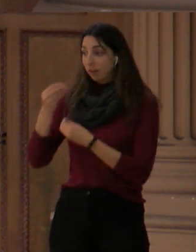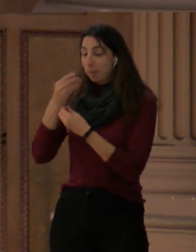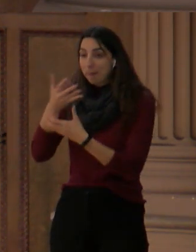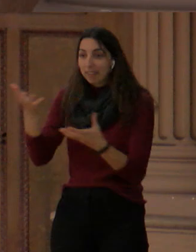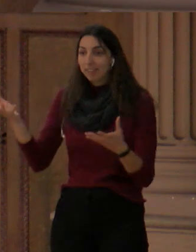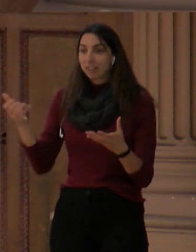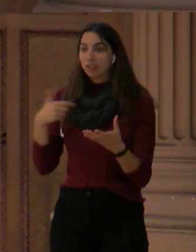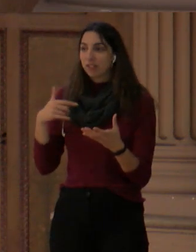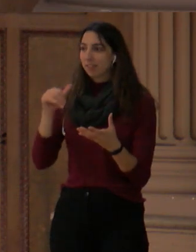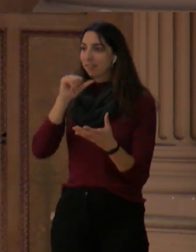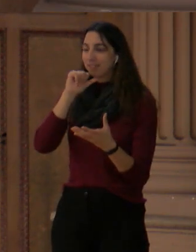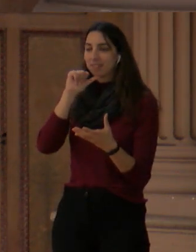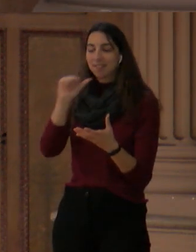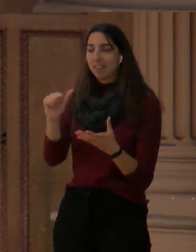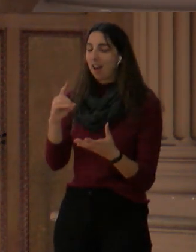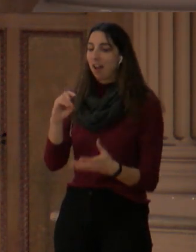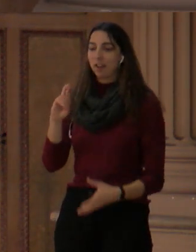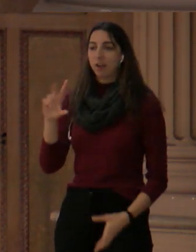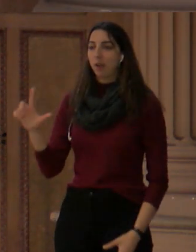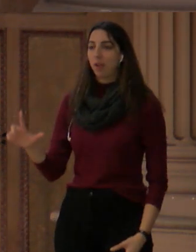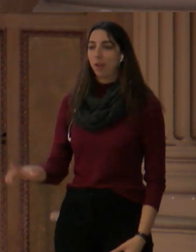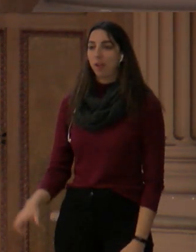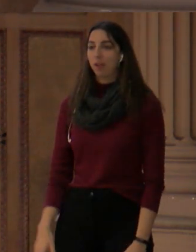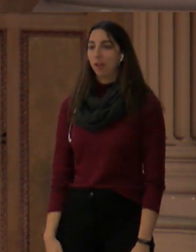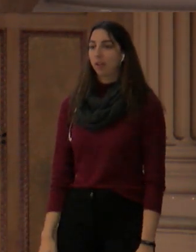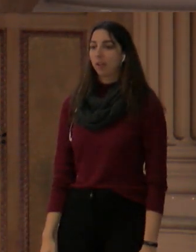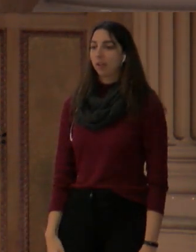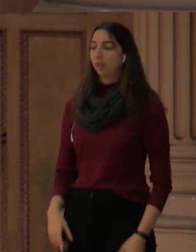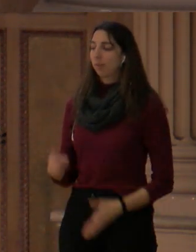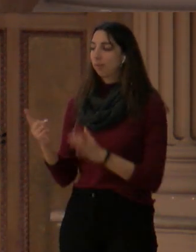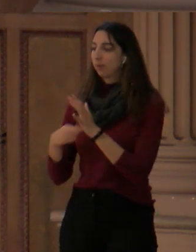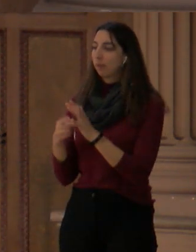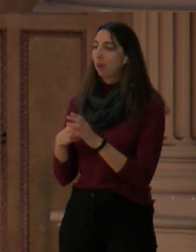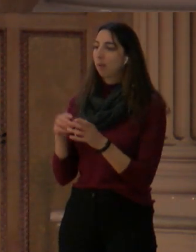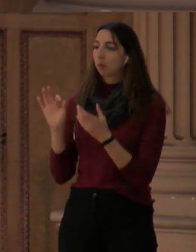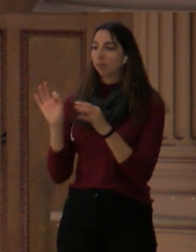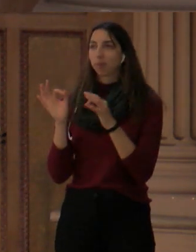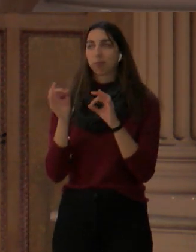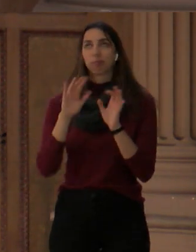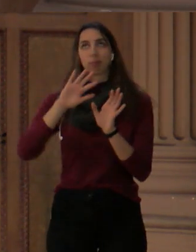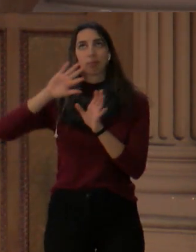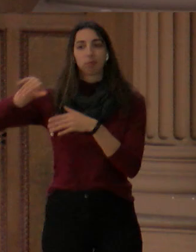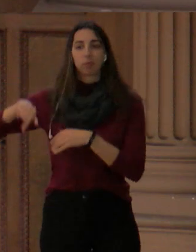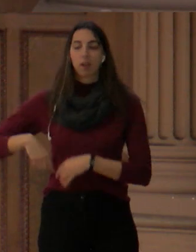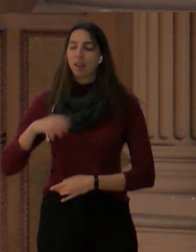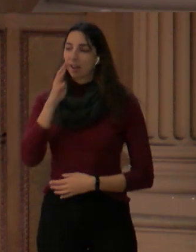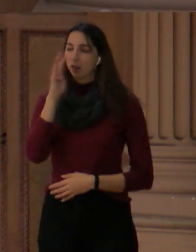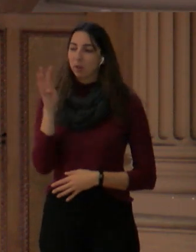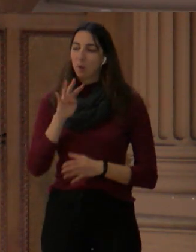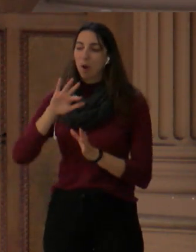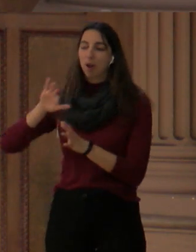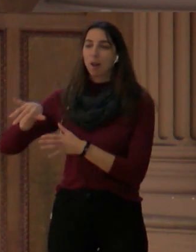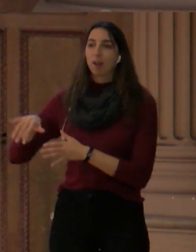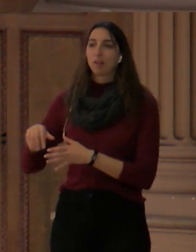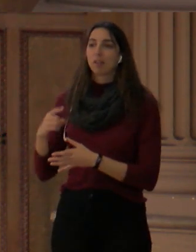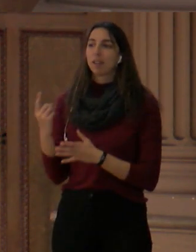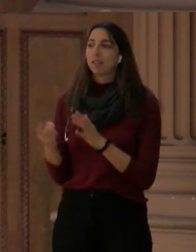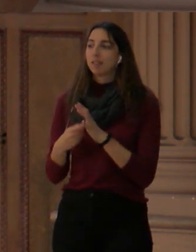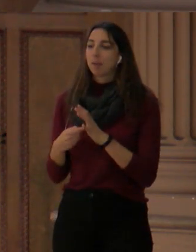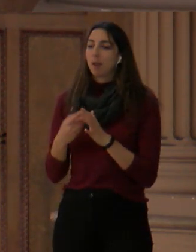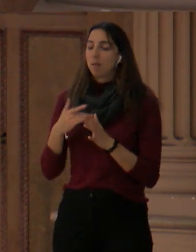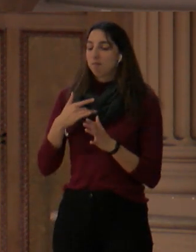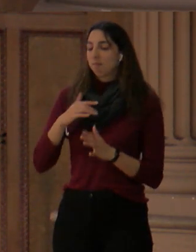So often because we doubt it we don't really believe it we take our eyes off it we push it into the background of our lives we can lose our joy